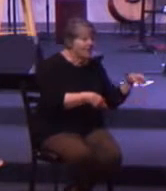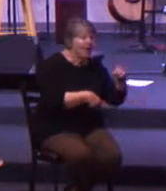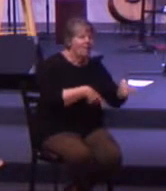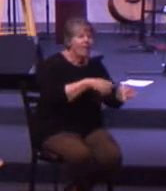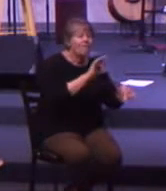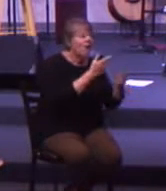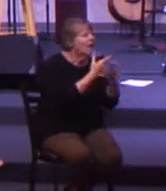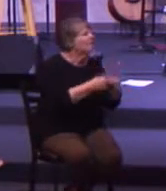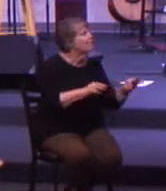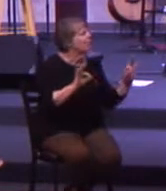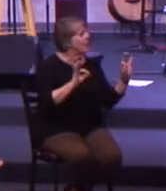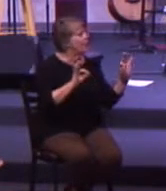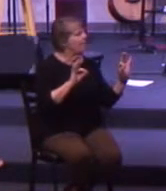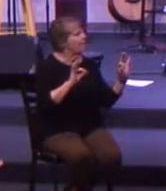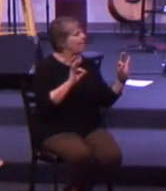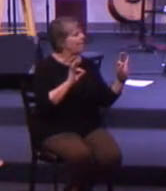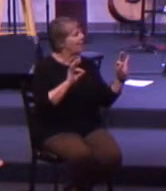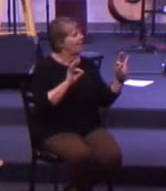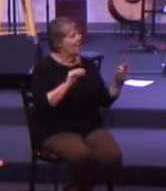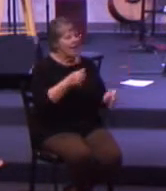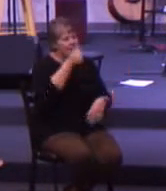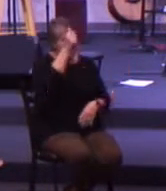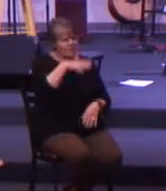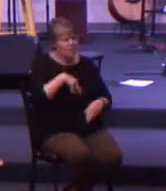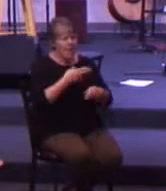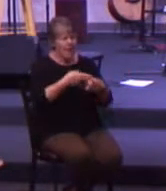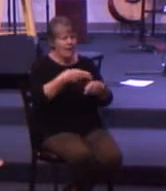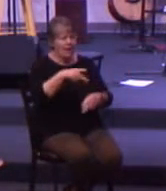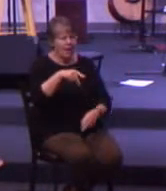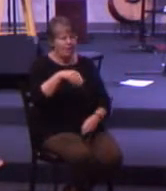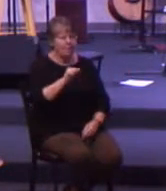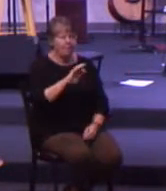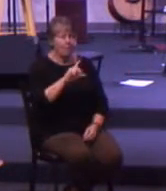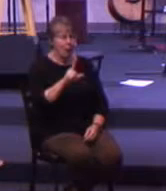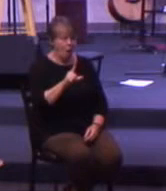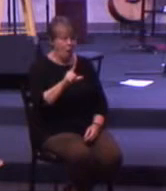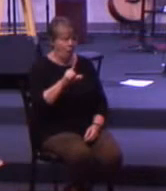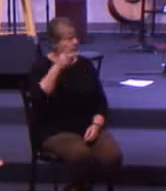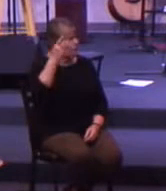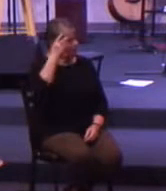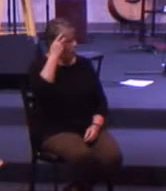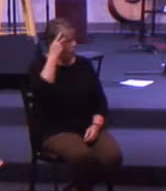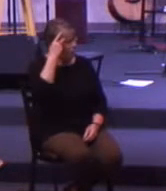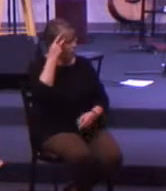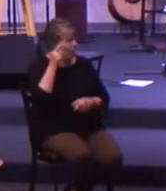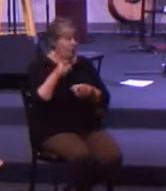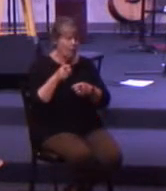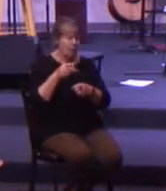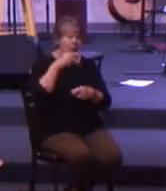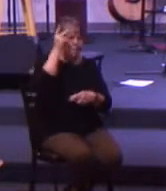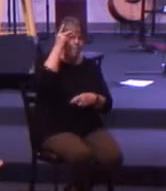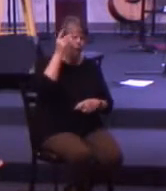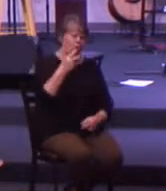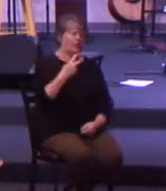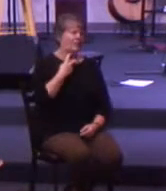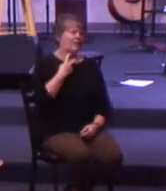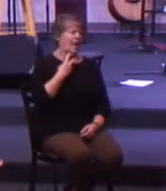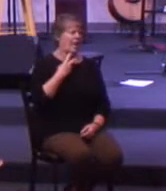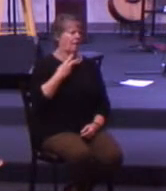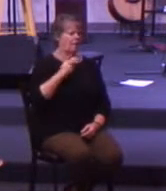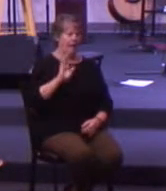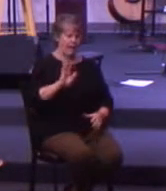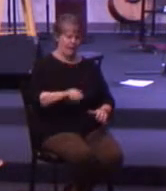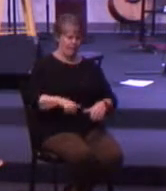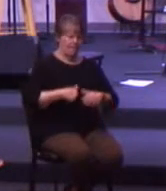guy, you've probably heard of him before. His name's Paul. Paul was stuck in his life, right after the